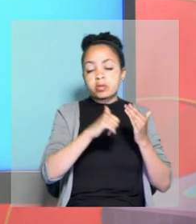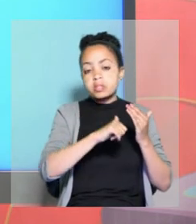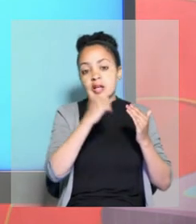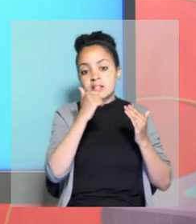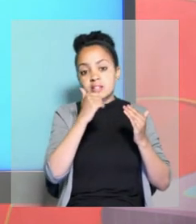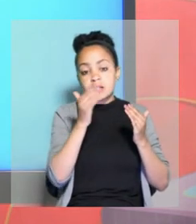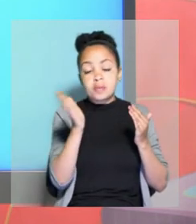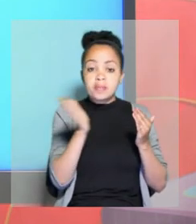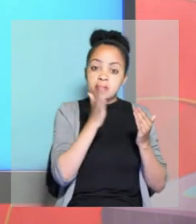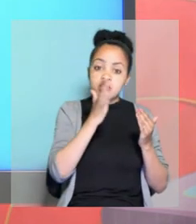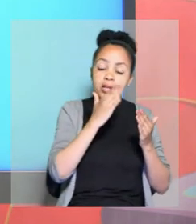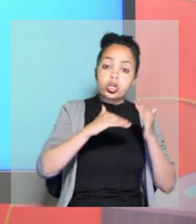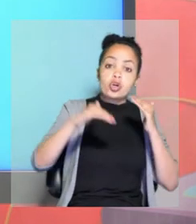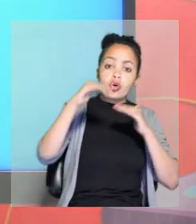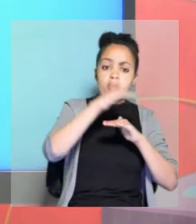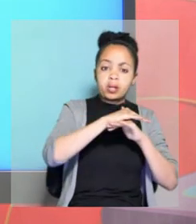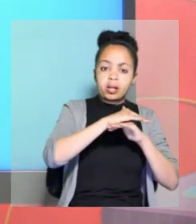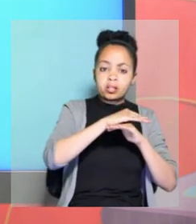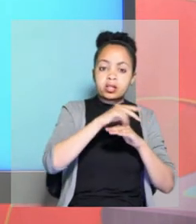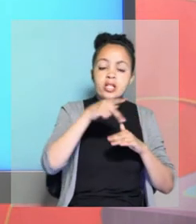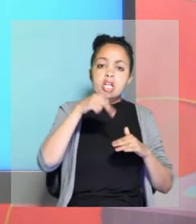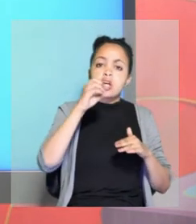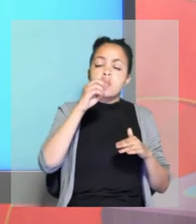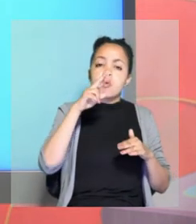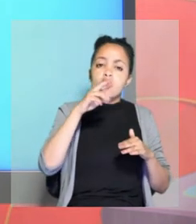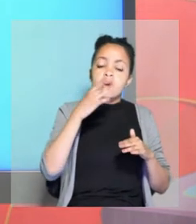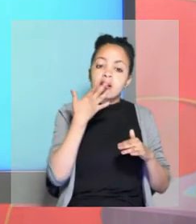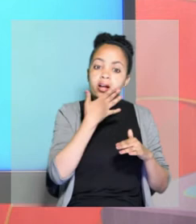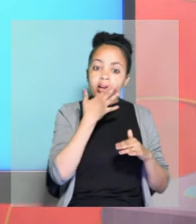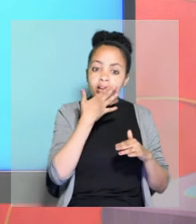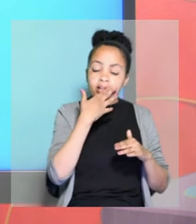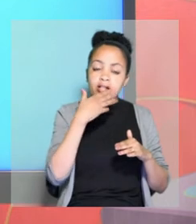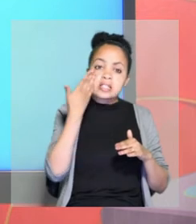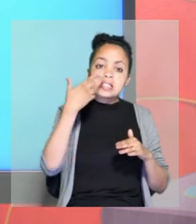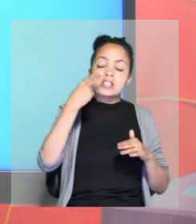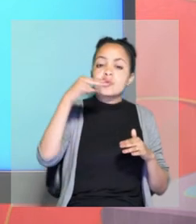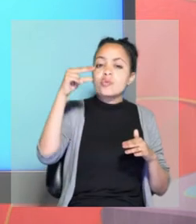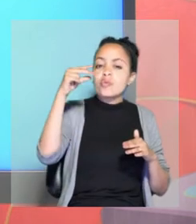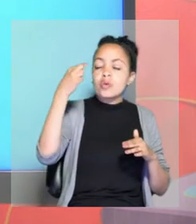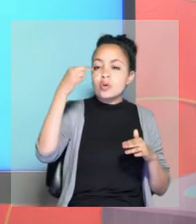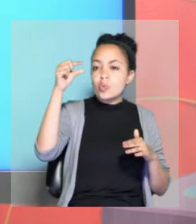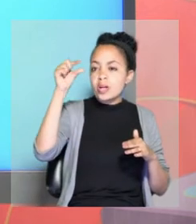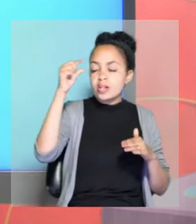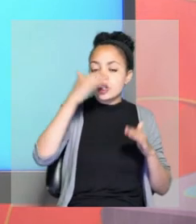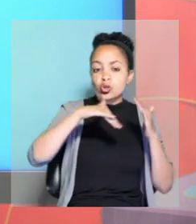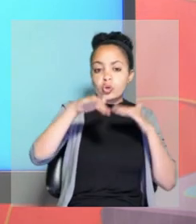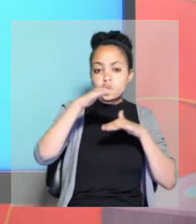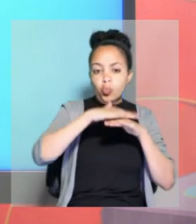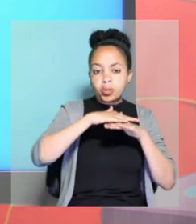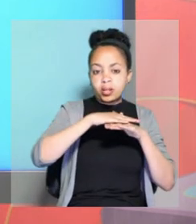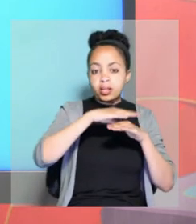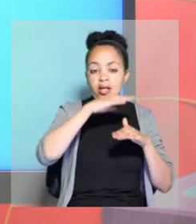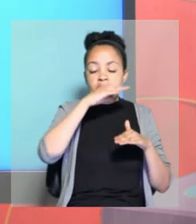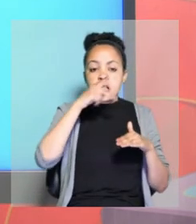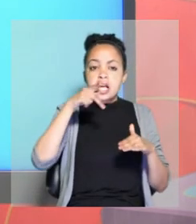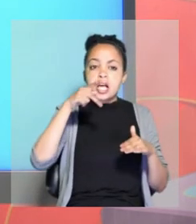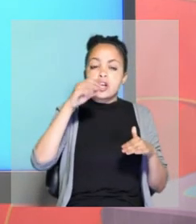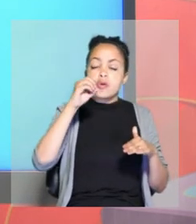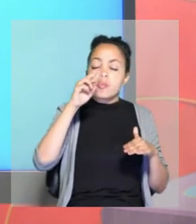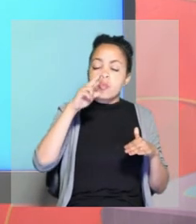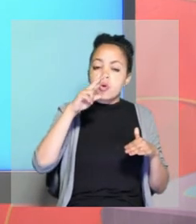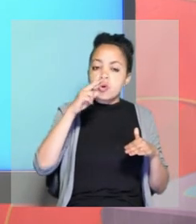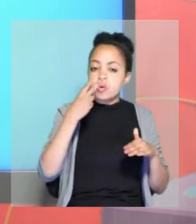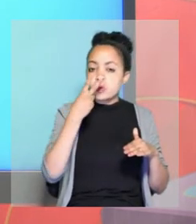that of wrinkled, which is recessive, pore color, which is green, dominant, over that of yellow, which is recessive, pore shape, which